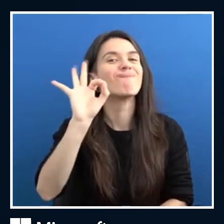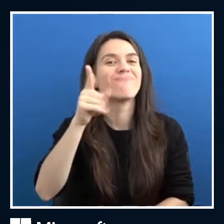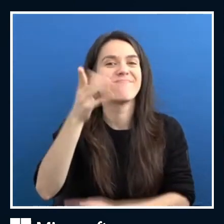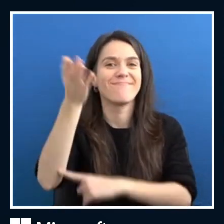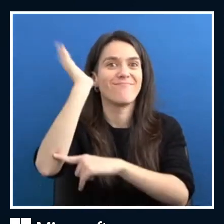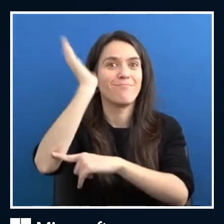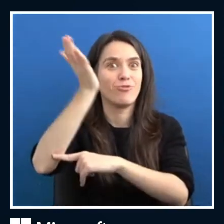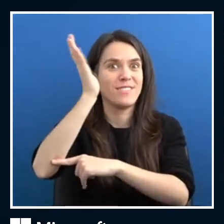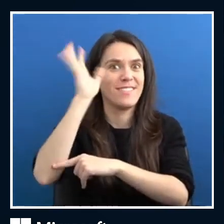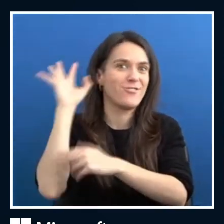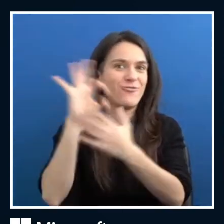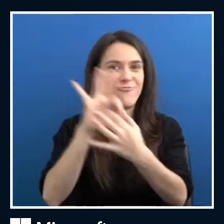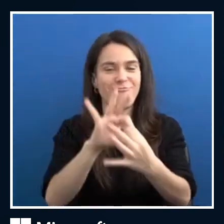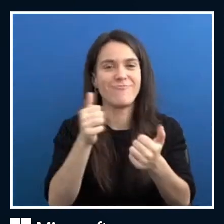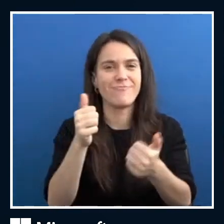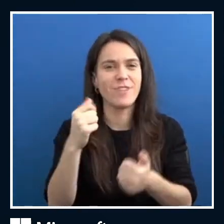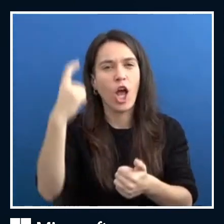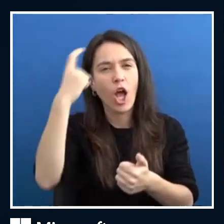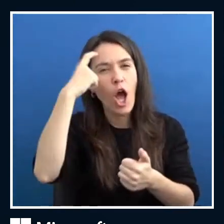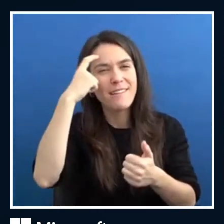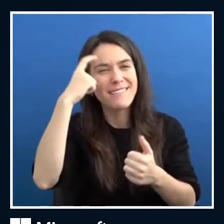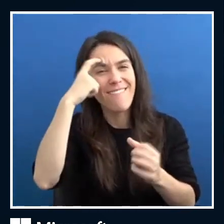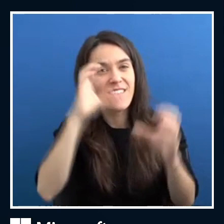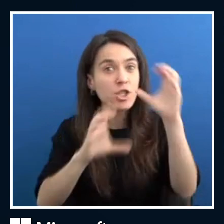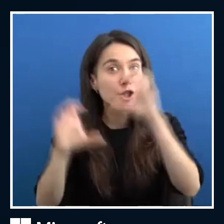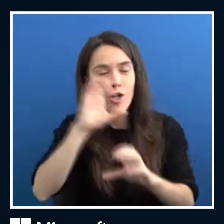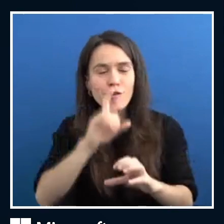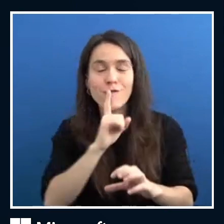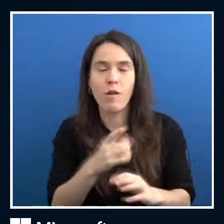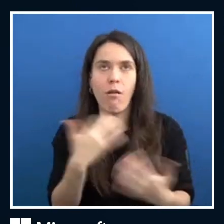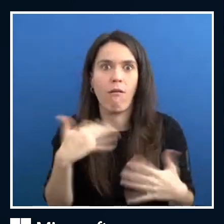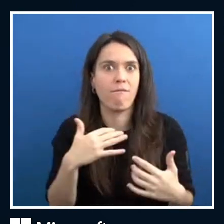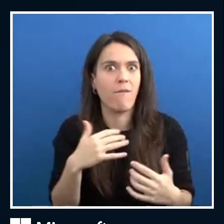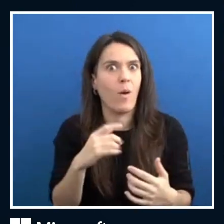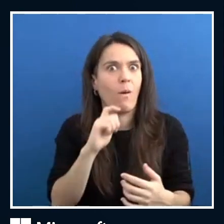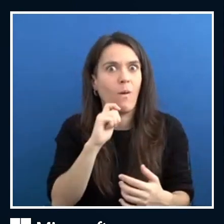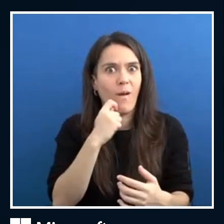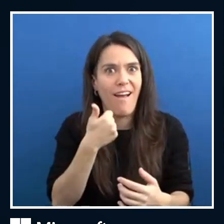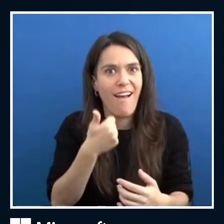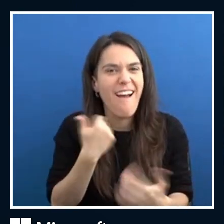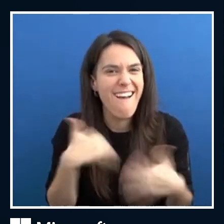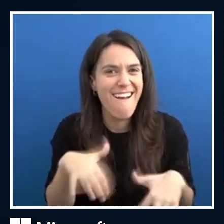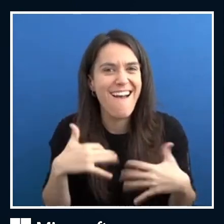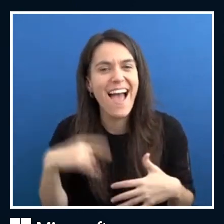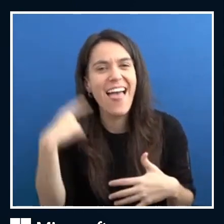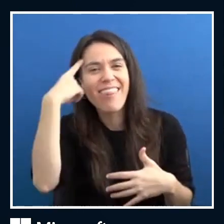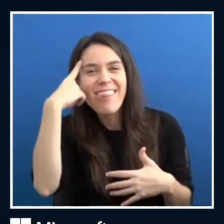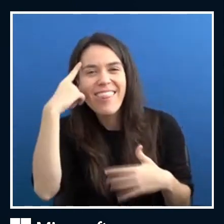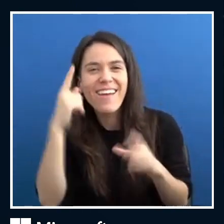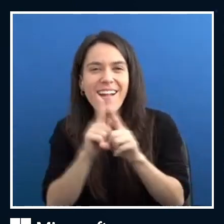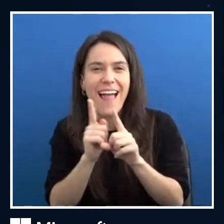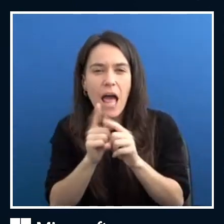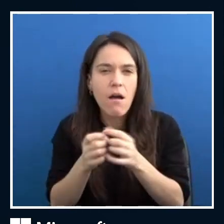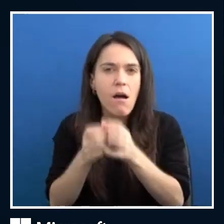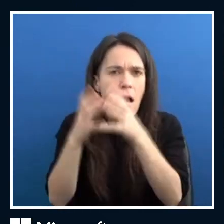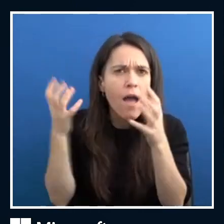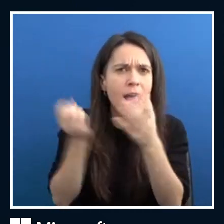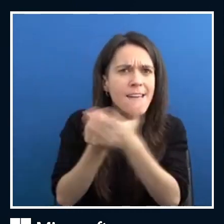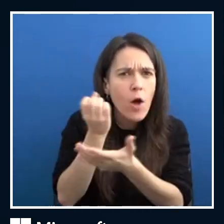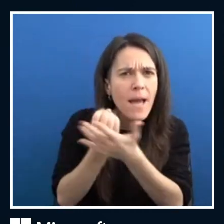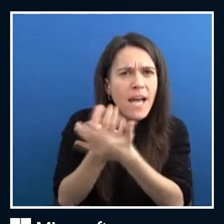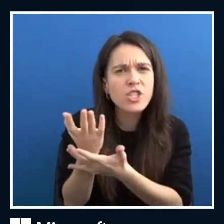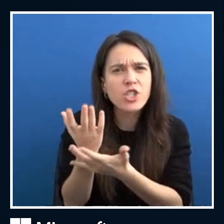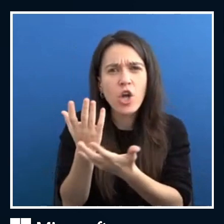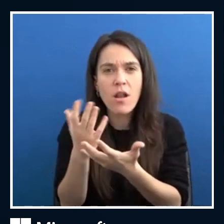us. Cognitive search is so cool. I always think of it like the amalgamation of many of our